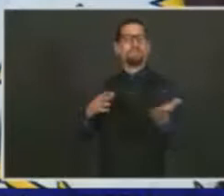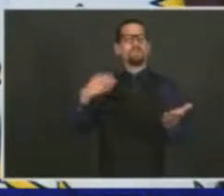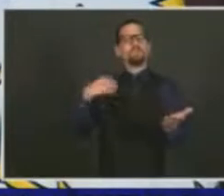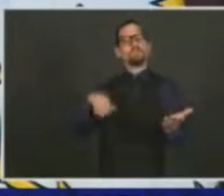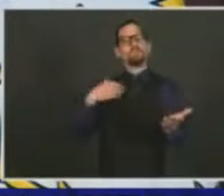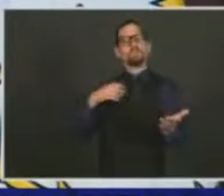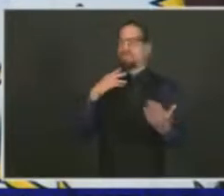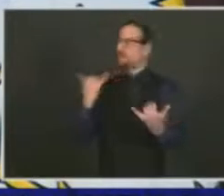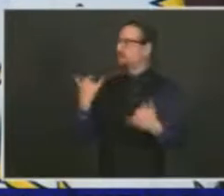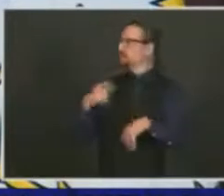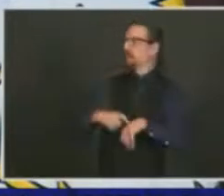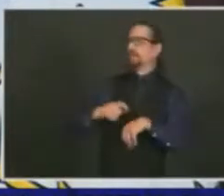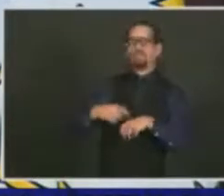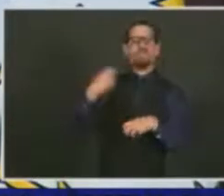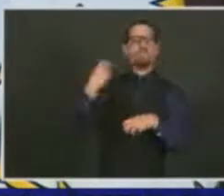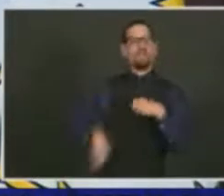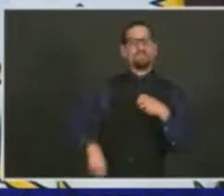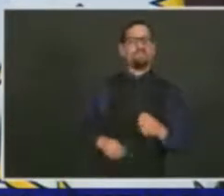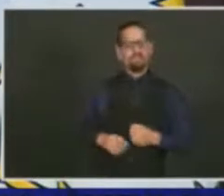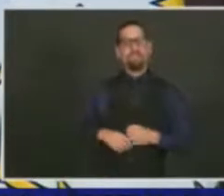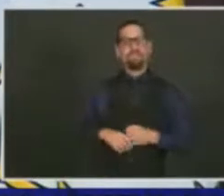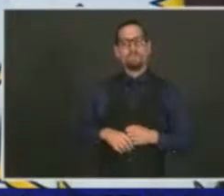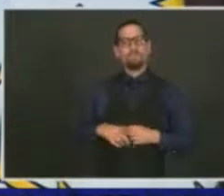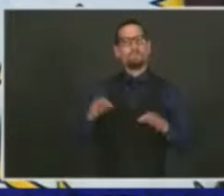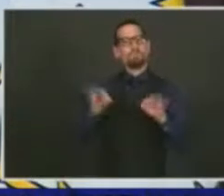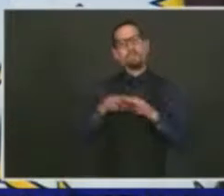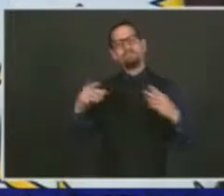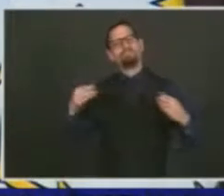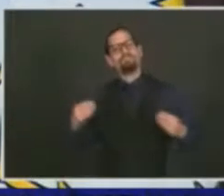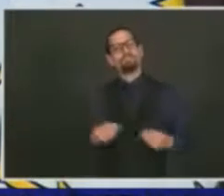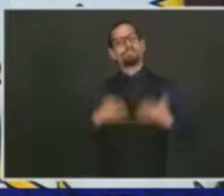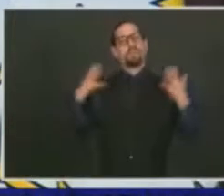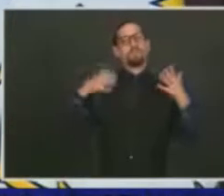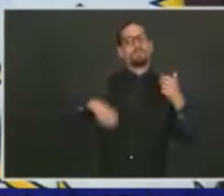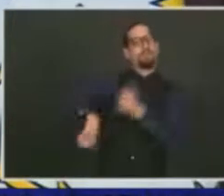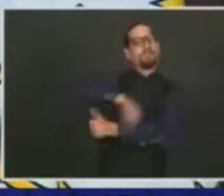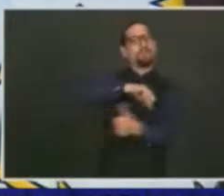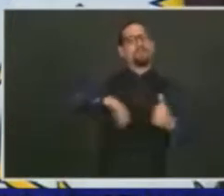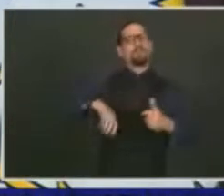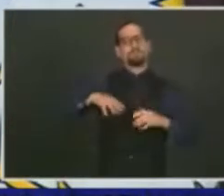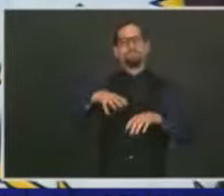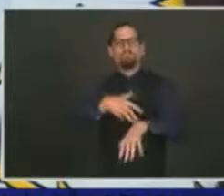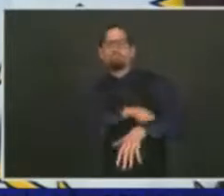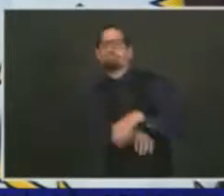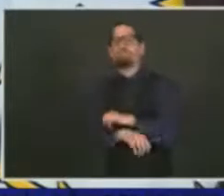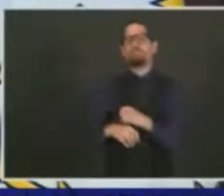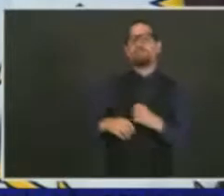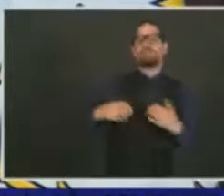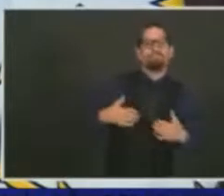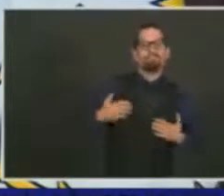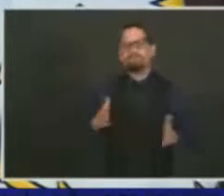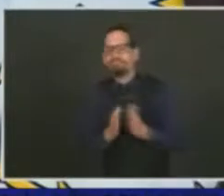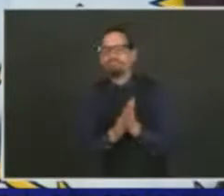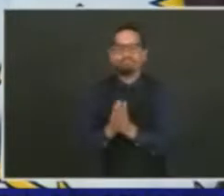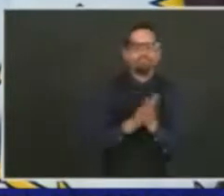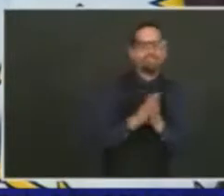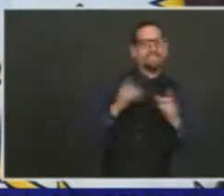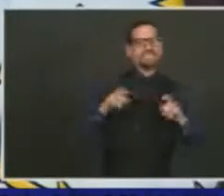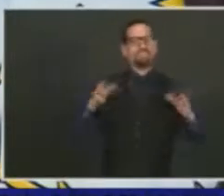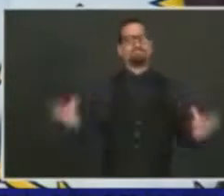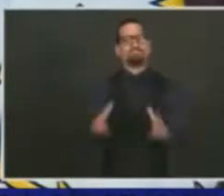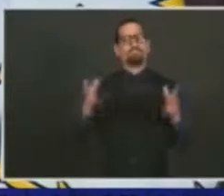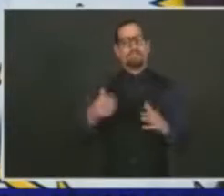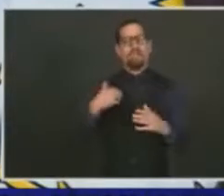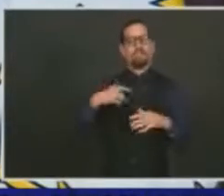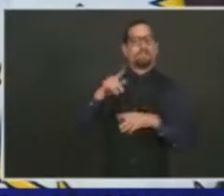young adults because they're inspirational and they're can-do people. And this task force has come up with